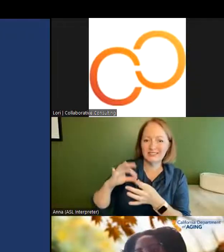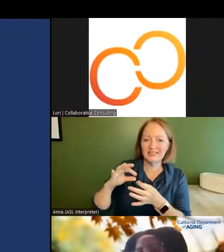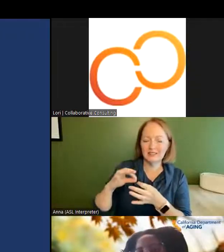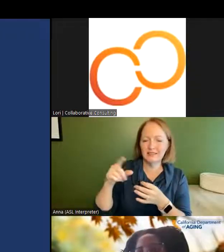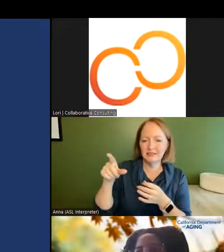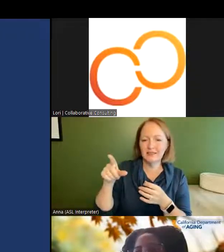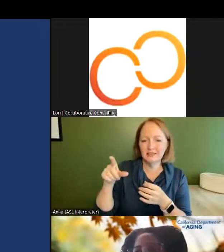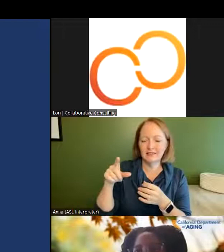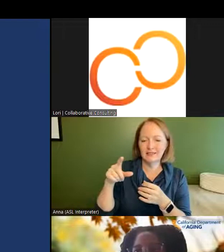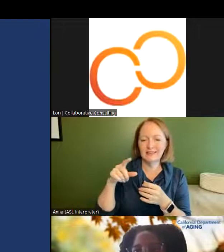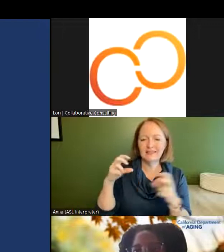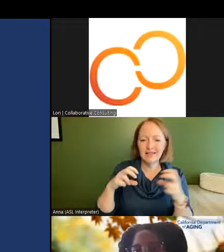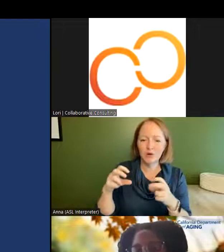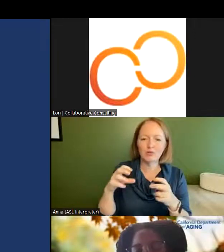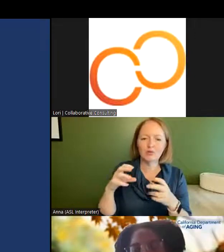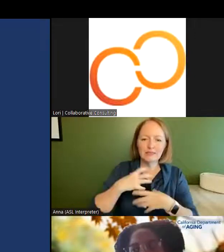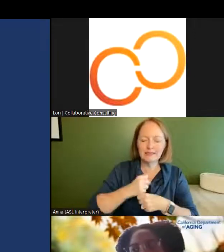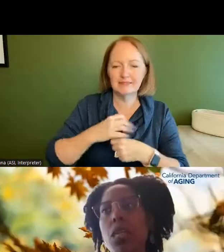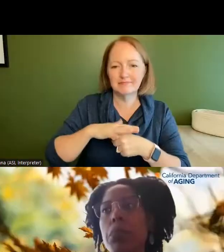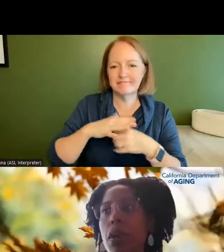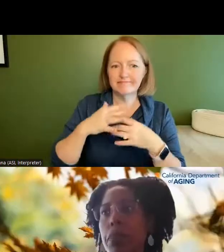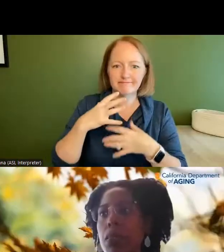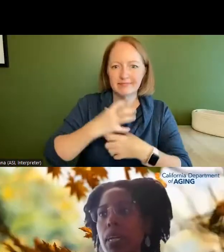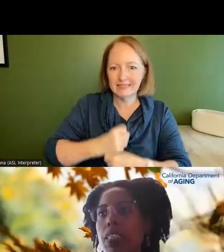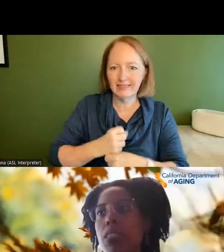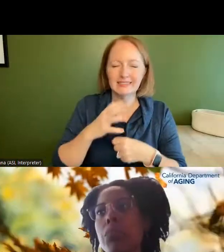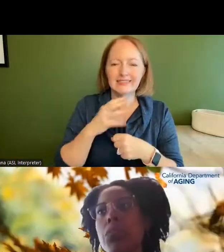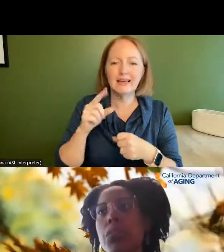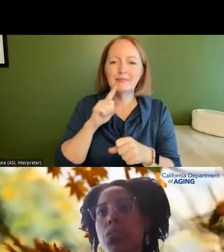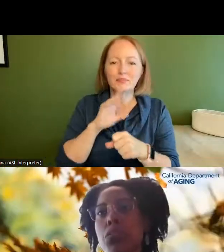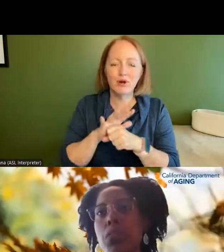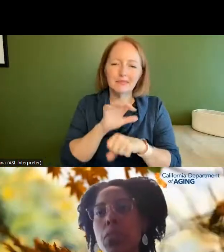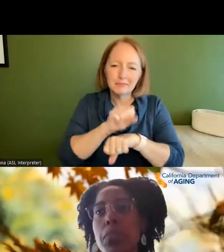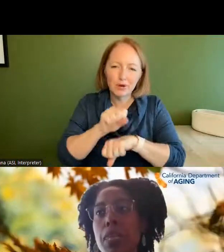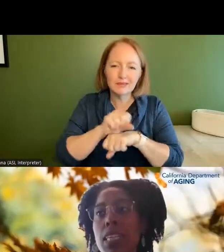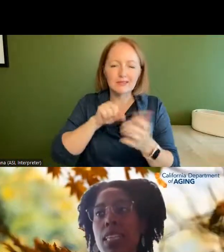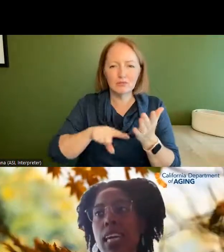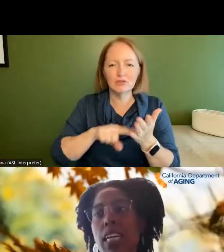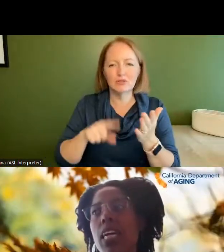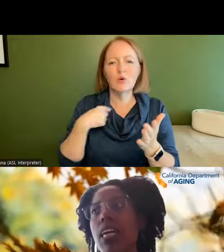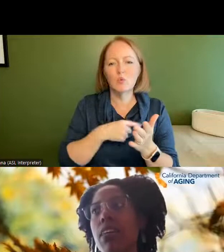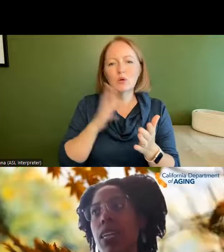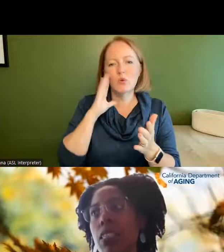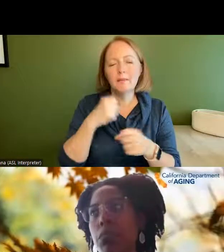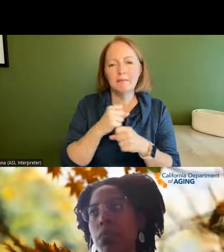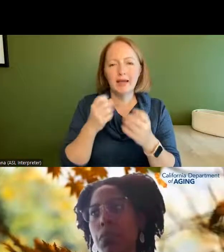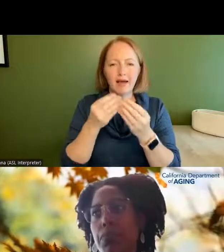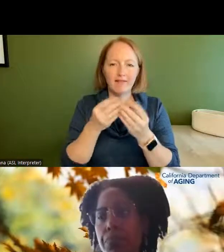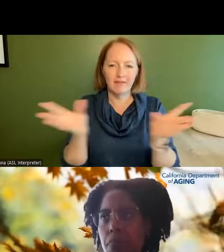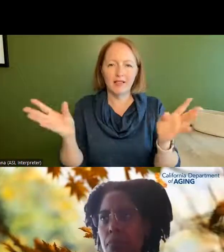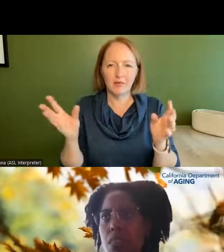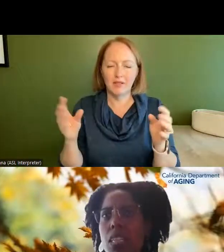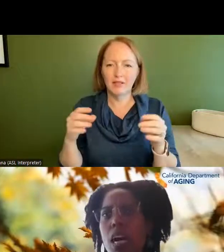the stakeholder synthesis and the promising practices research, we will be making that